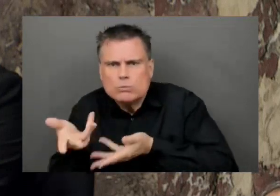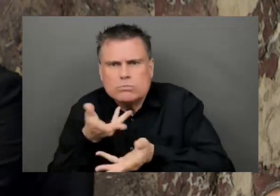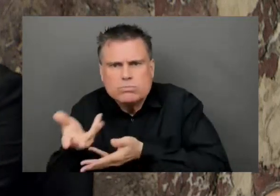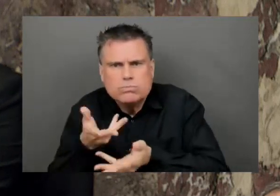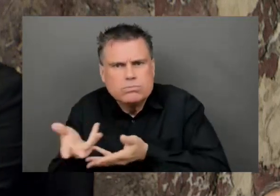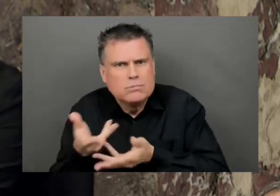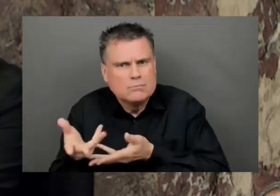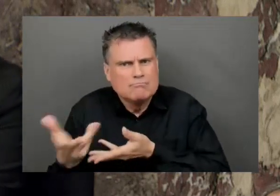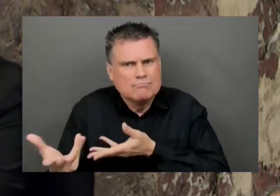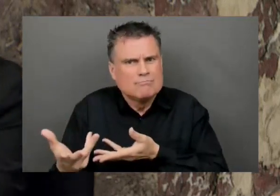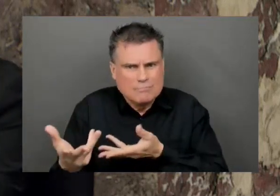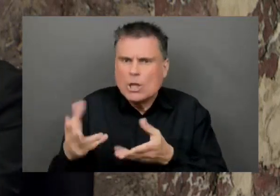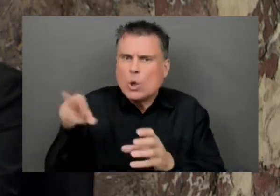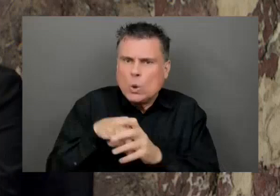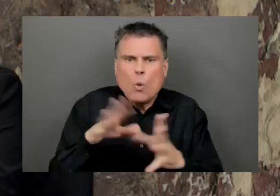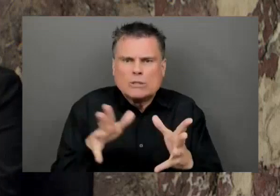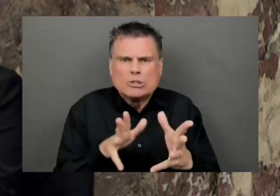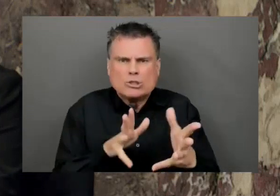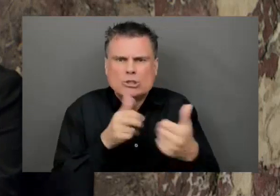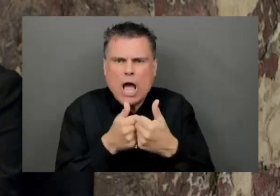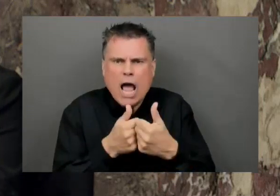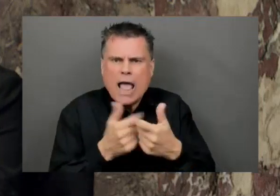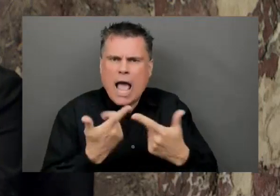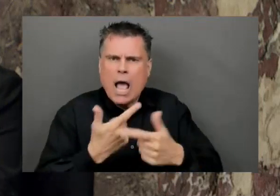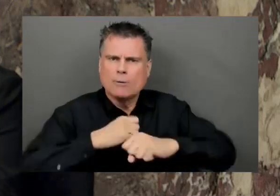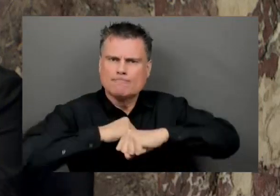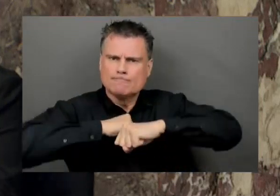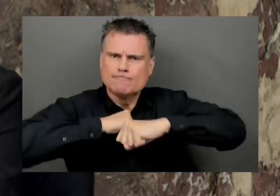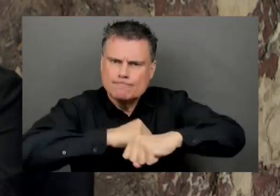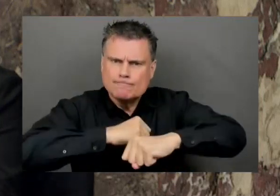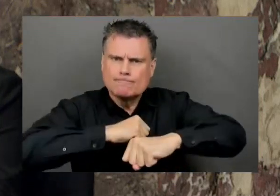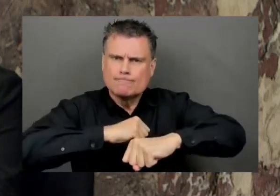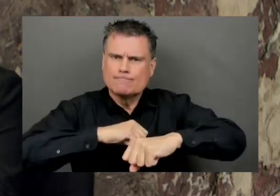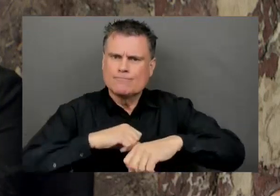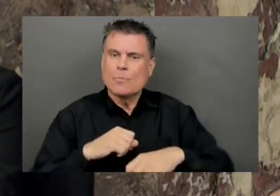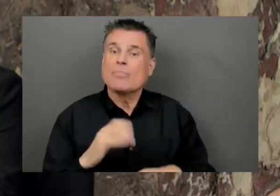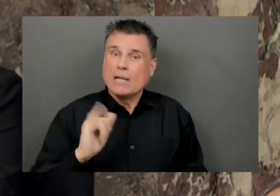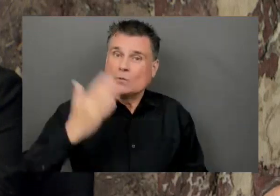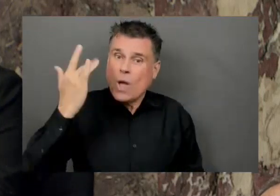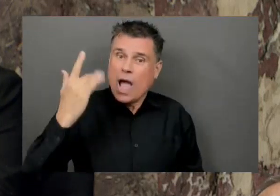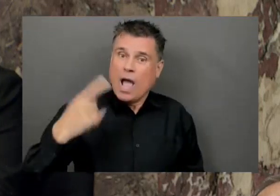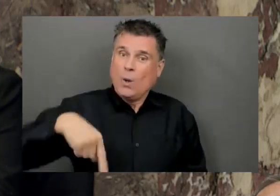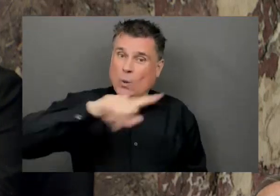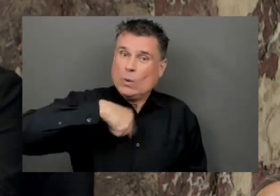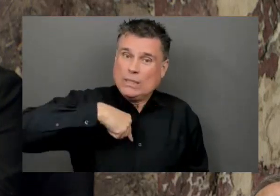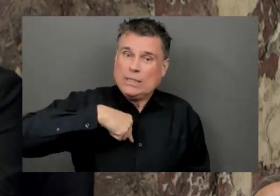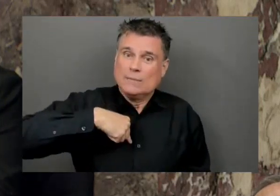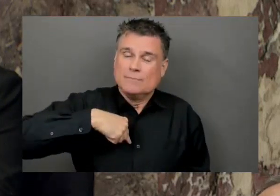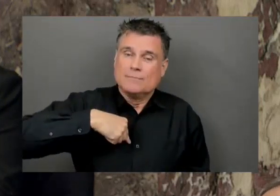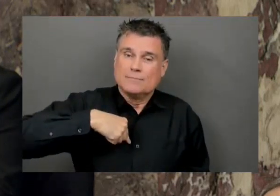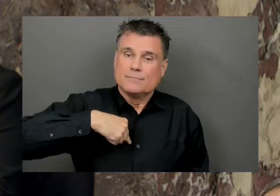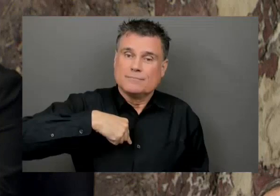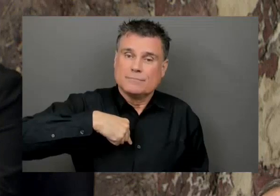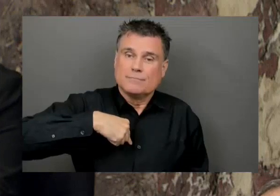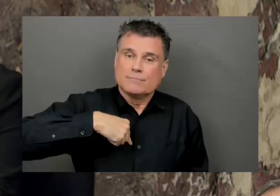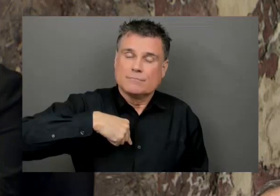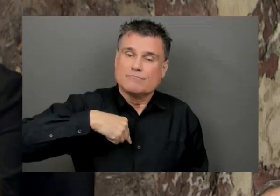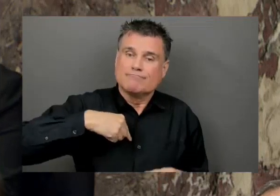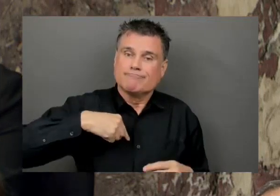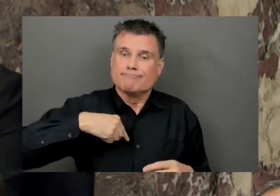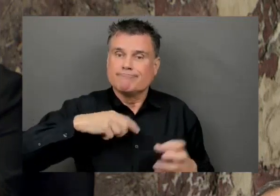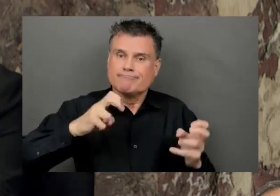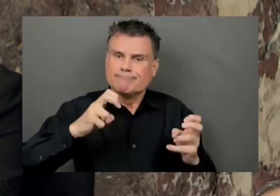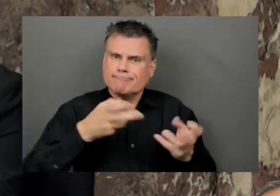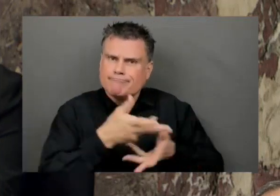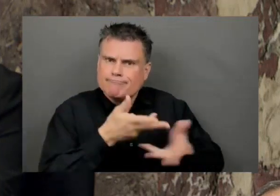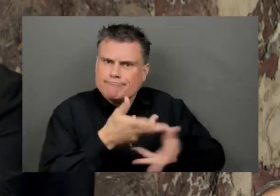restored what's called Switch BC, the Occupational Health and Safety Agency, Honourable Speaker, that they disbanded, that